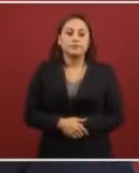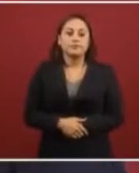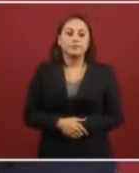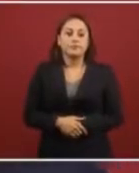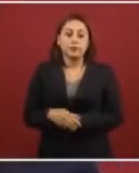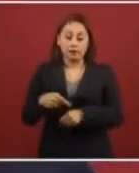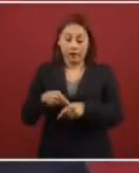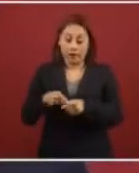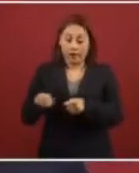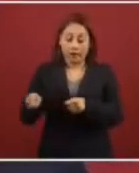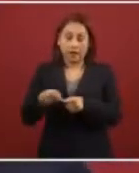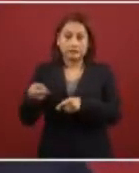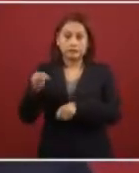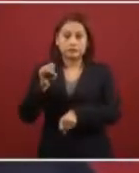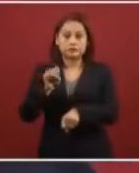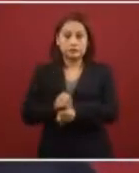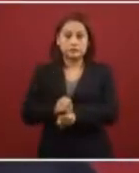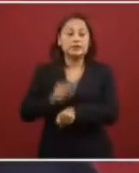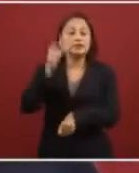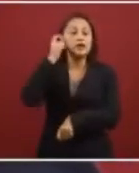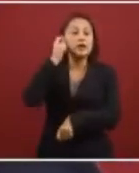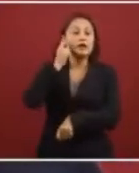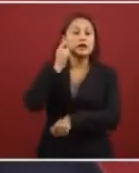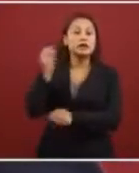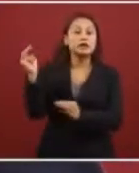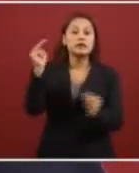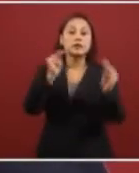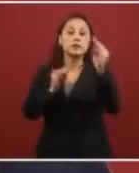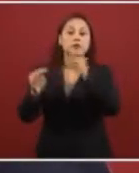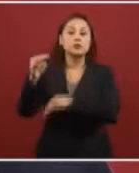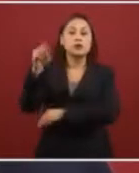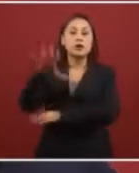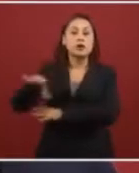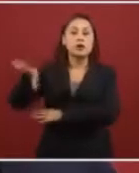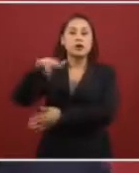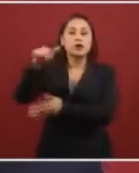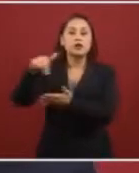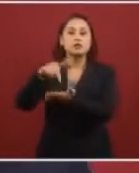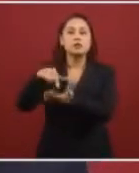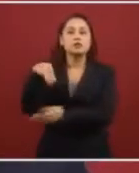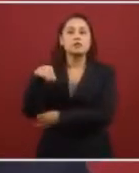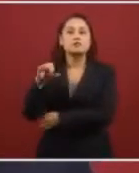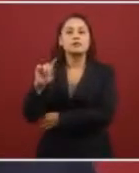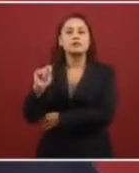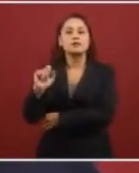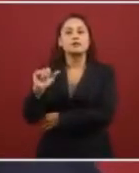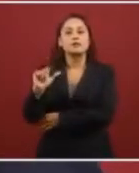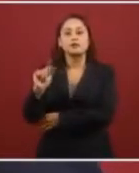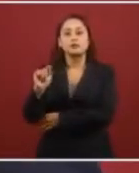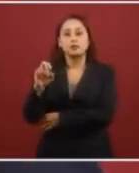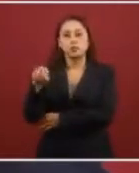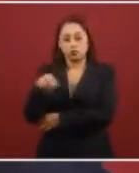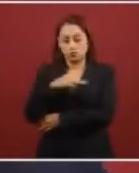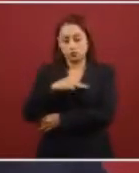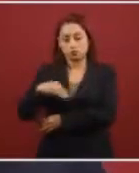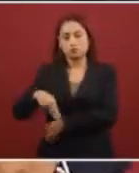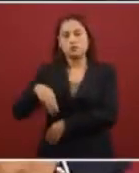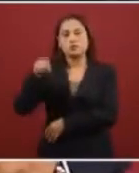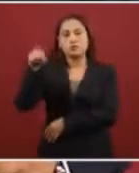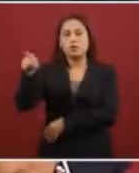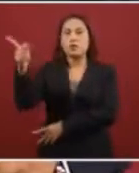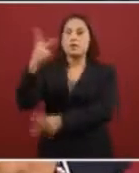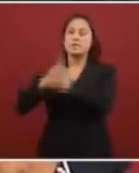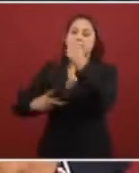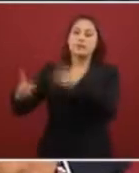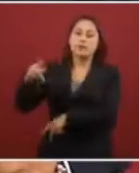la montaña de Guerrero, de Metlatón. They're coming from the mountain of Guerrero in Metlatón. De los más pobres, of the